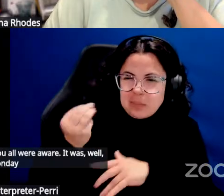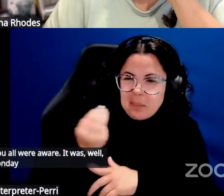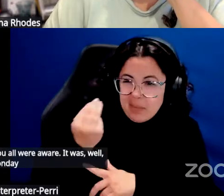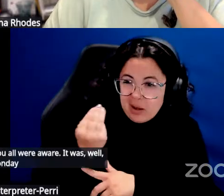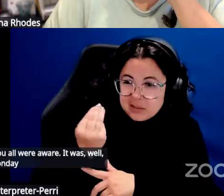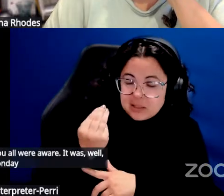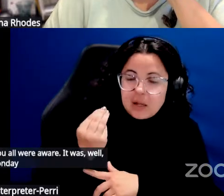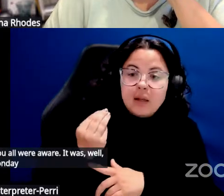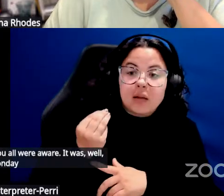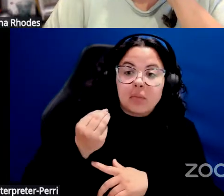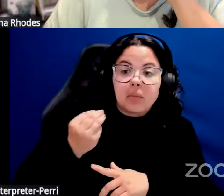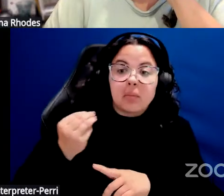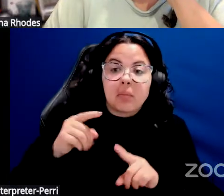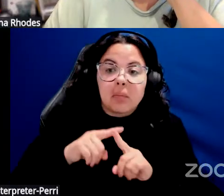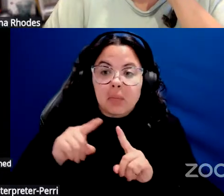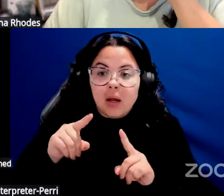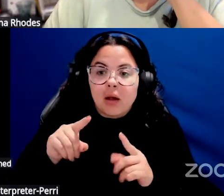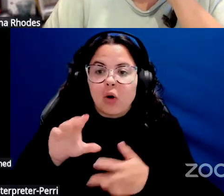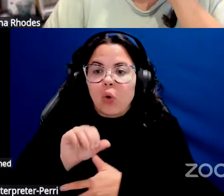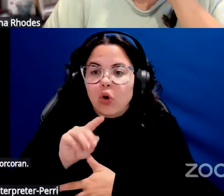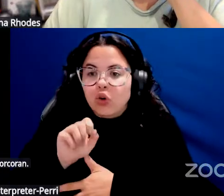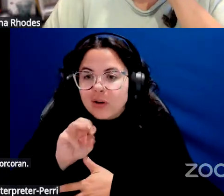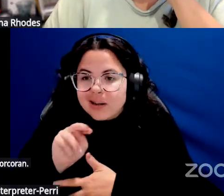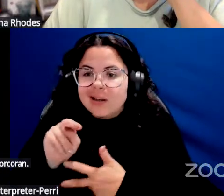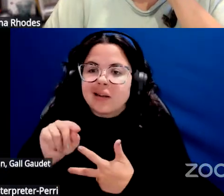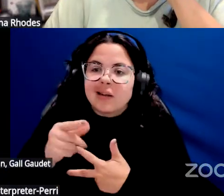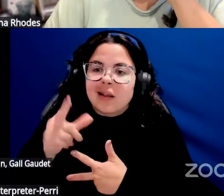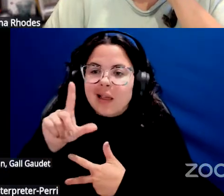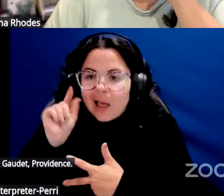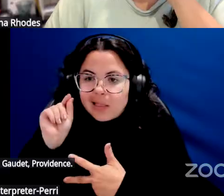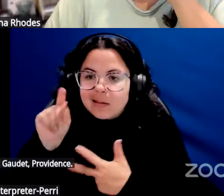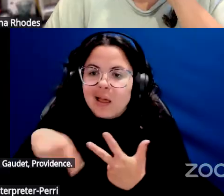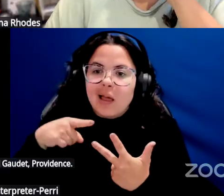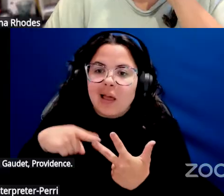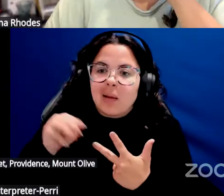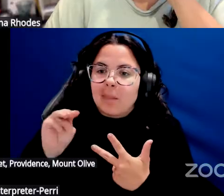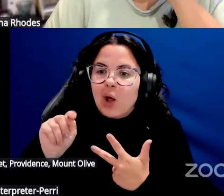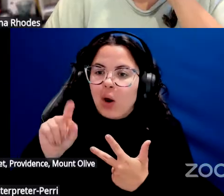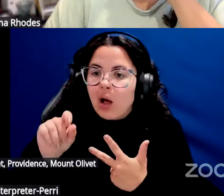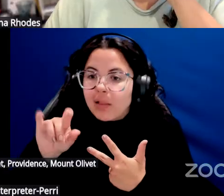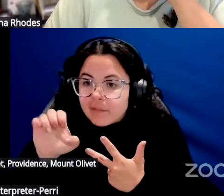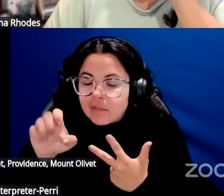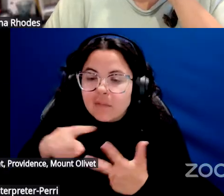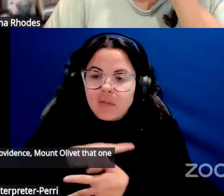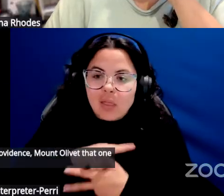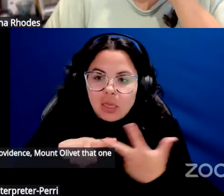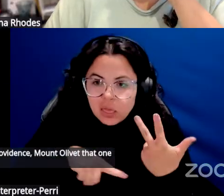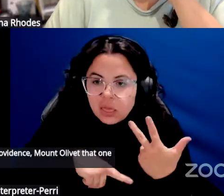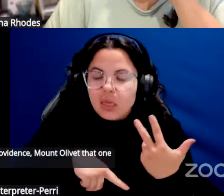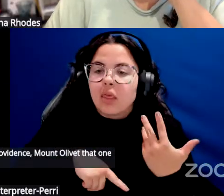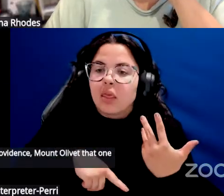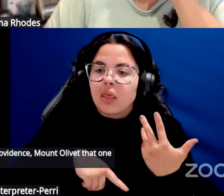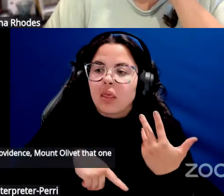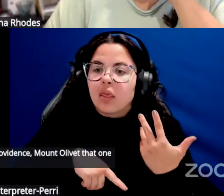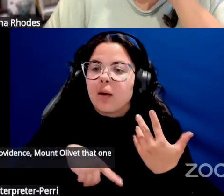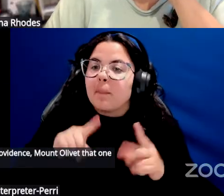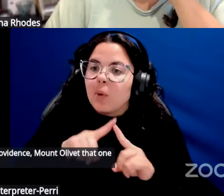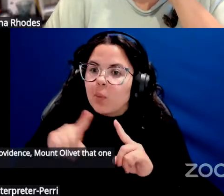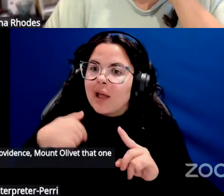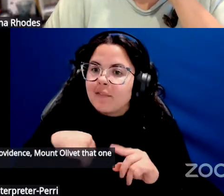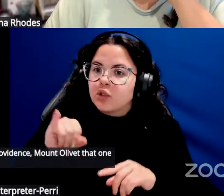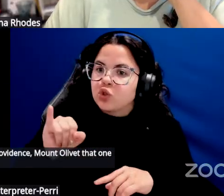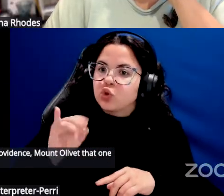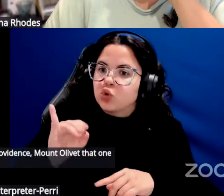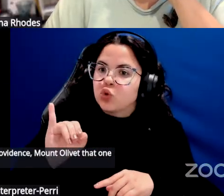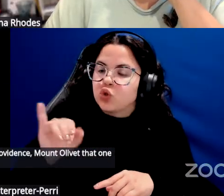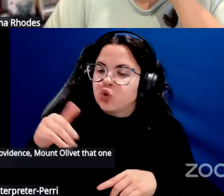it encompassed Corcoran, Gallaudet, Providence, Mount Olivet. That one just ended. But we do have juvenile zones